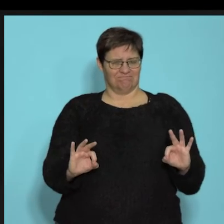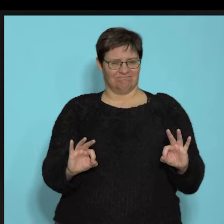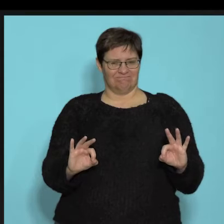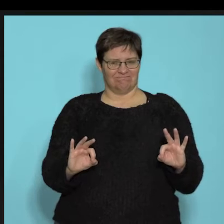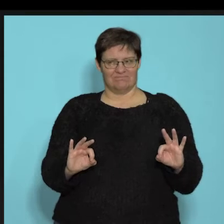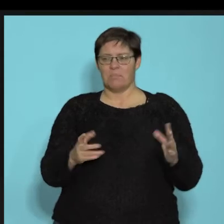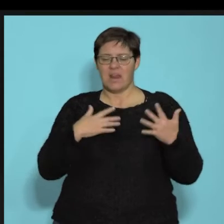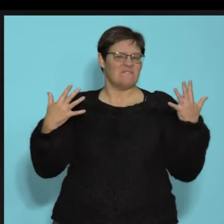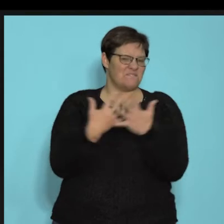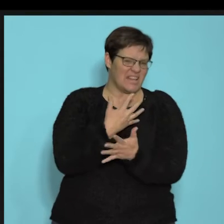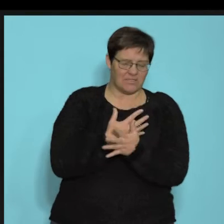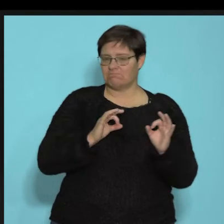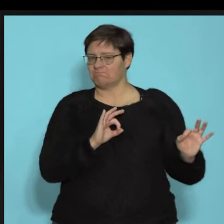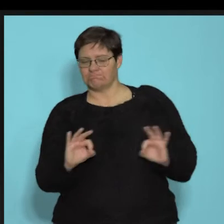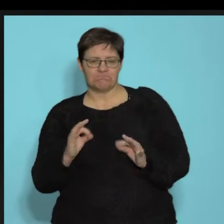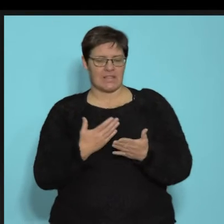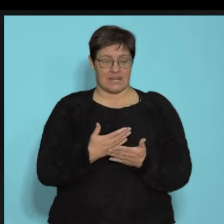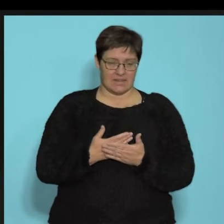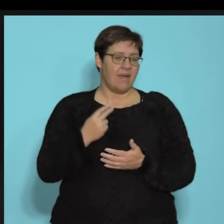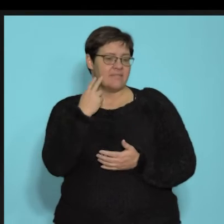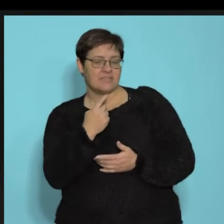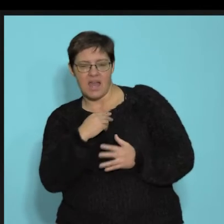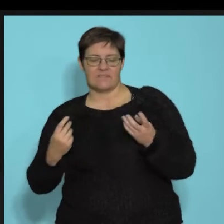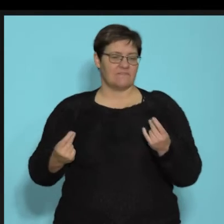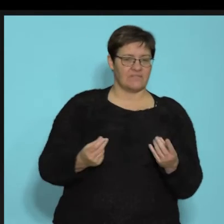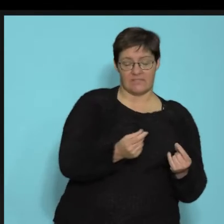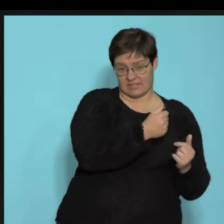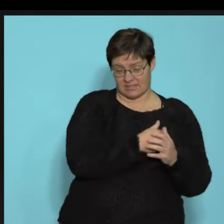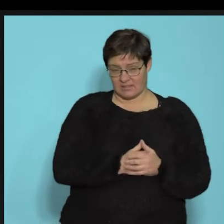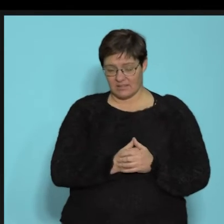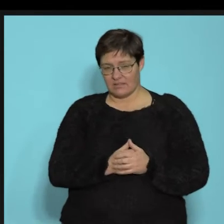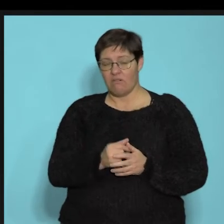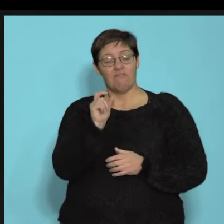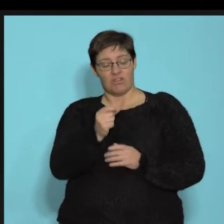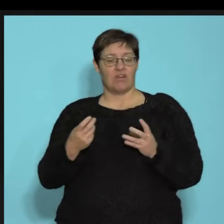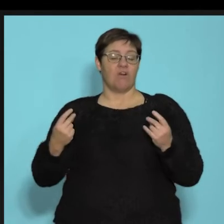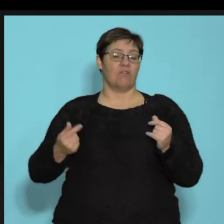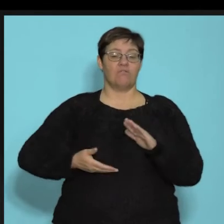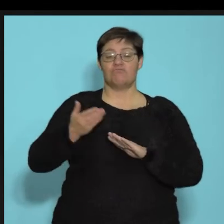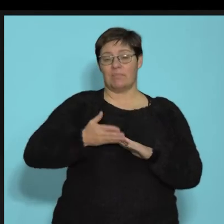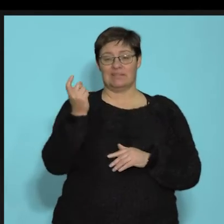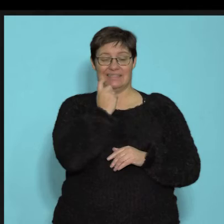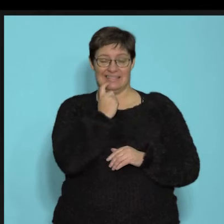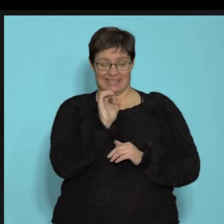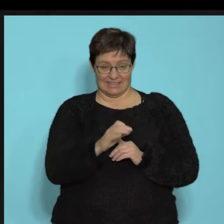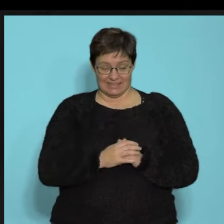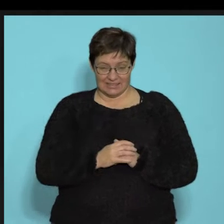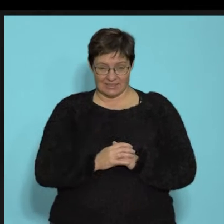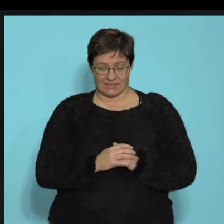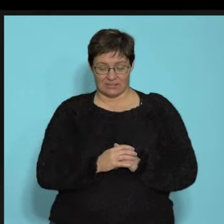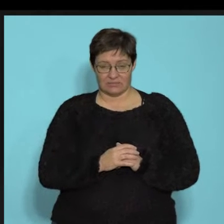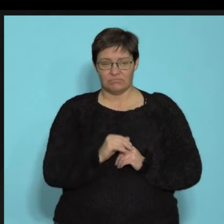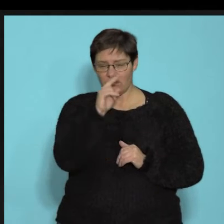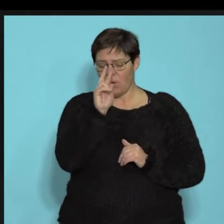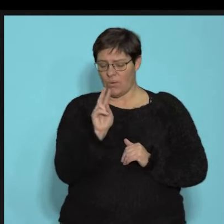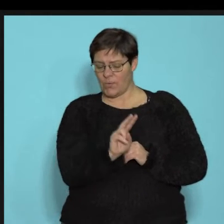does efficient mean? Quickly, all right? Doing it nice and rapidly. There we go. The word rapid and easy. So when